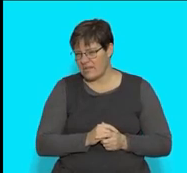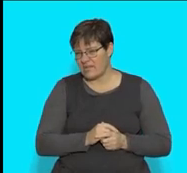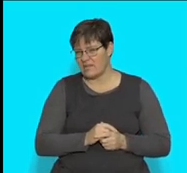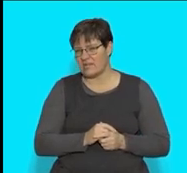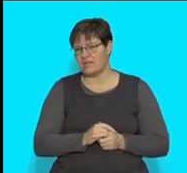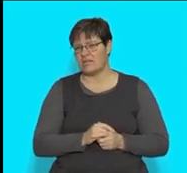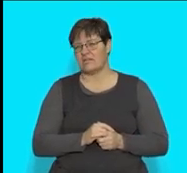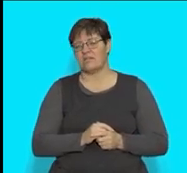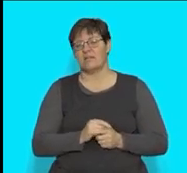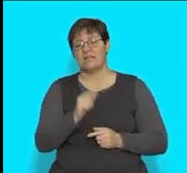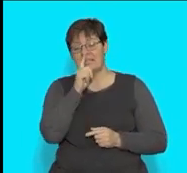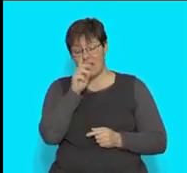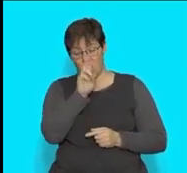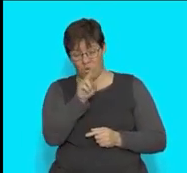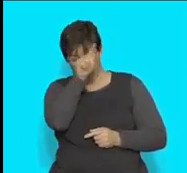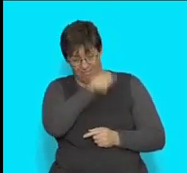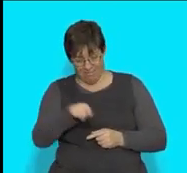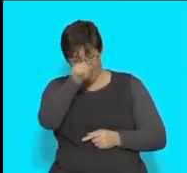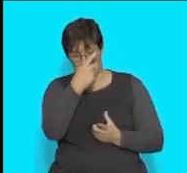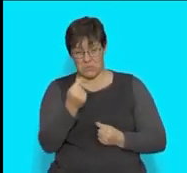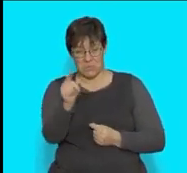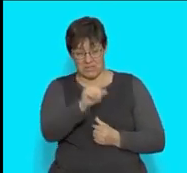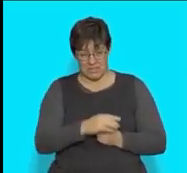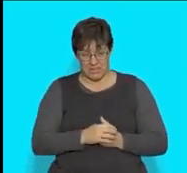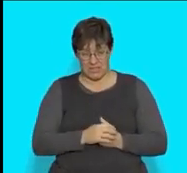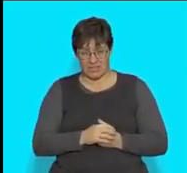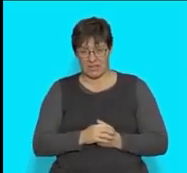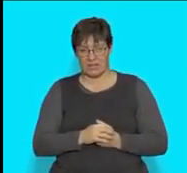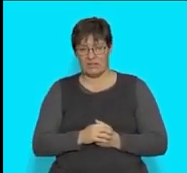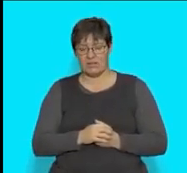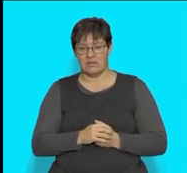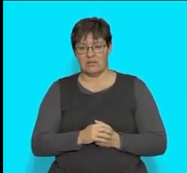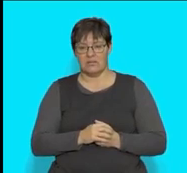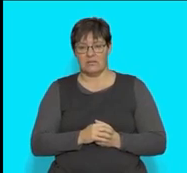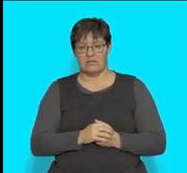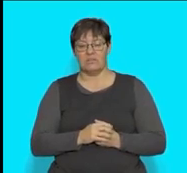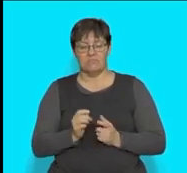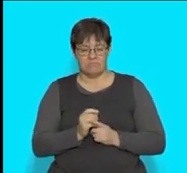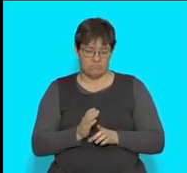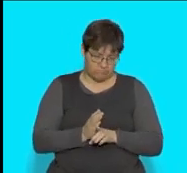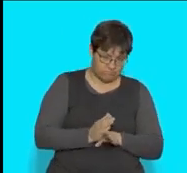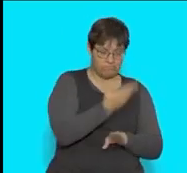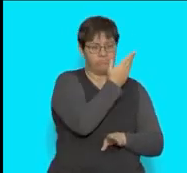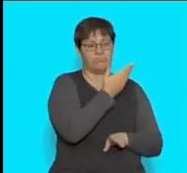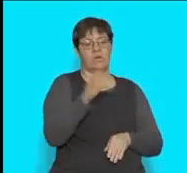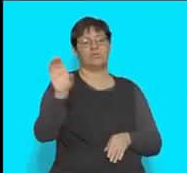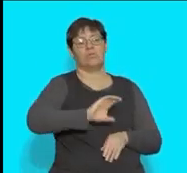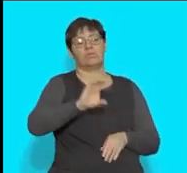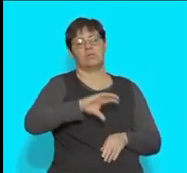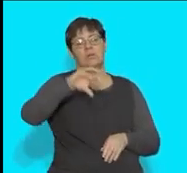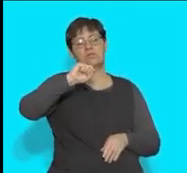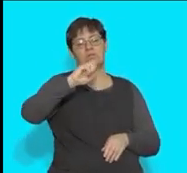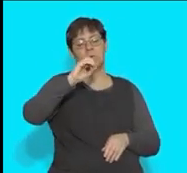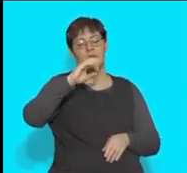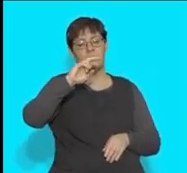day. Look what the loop of Henle does. It pumps out sodium, all right? So it